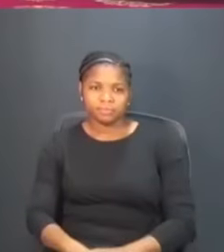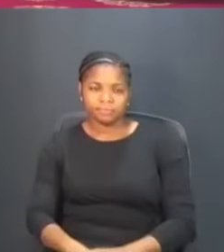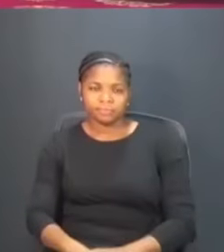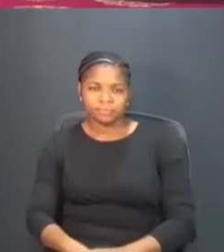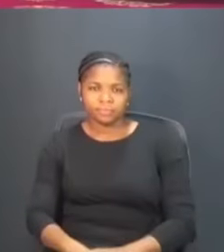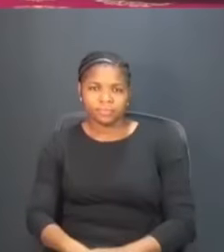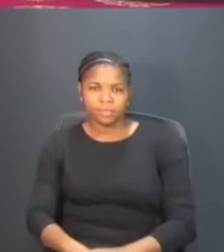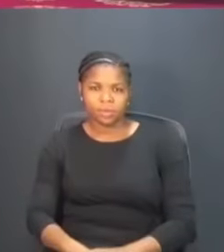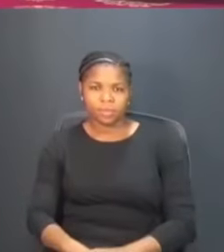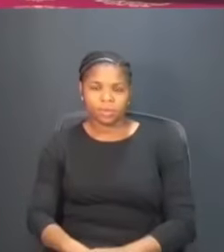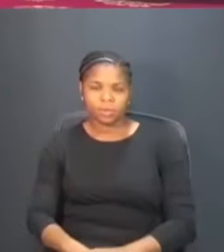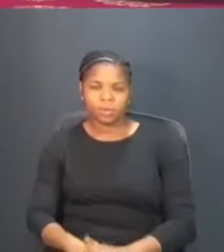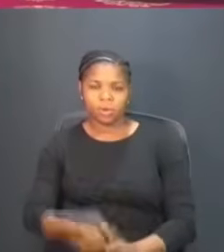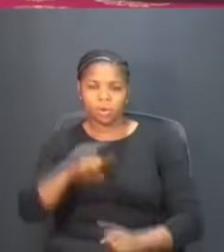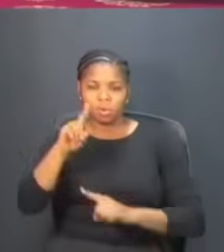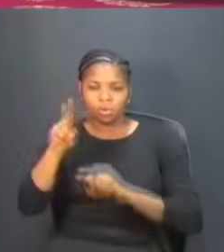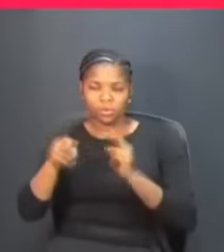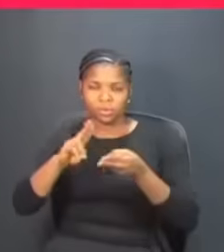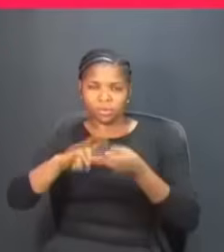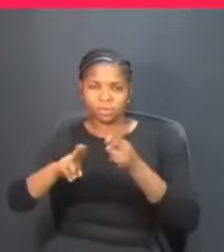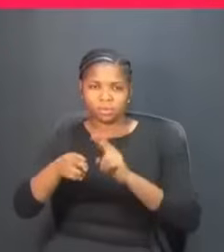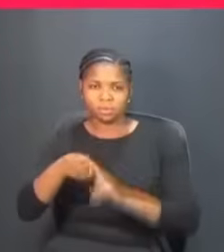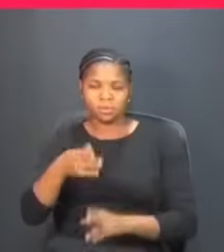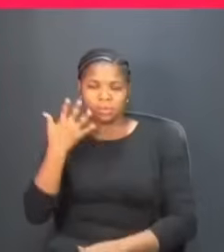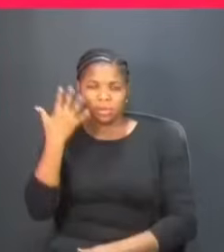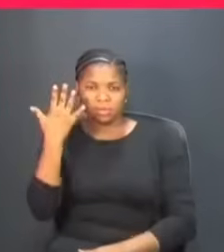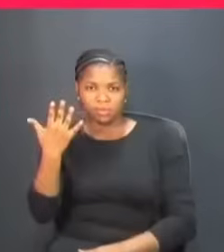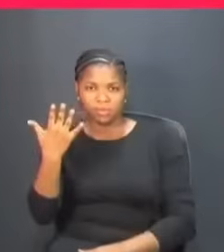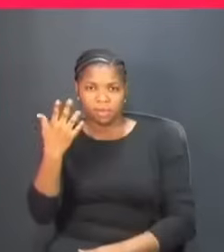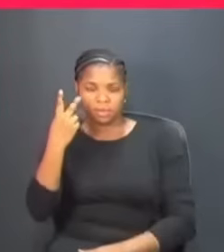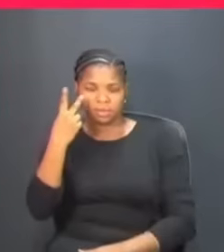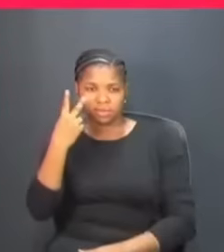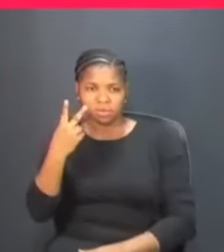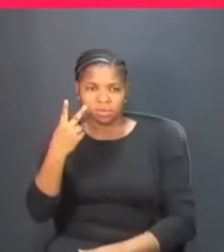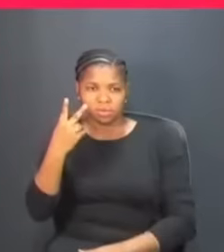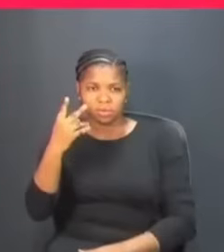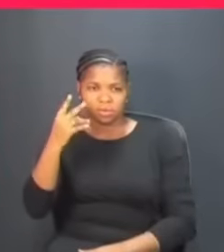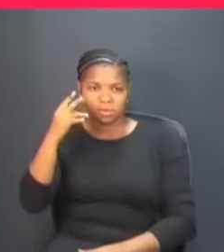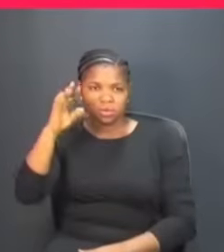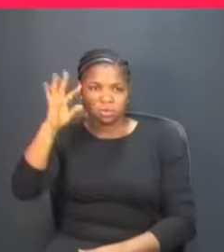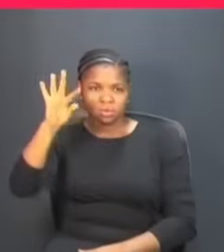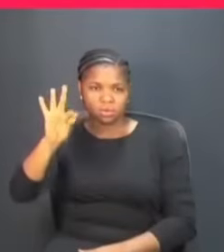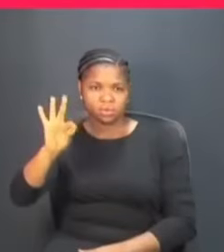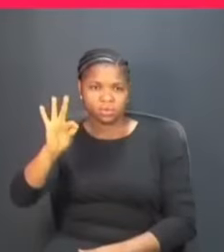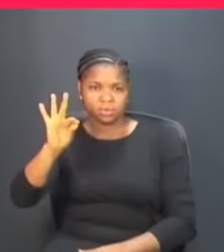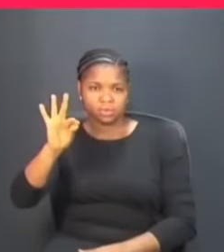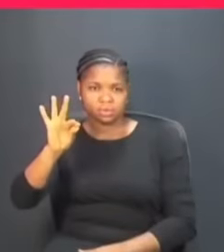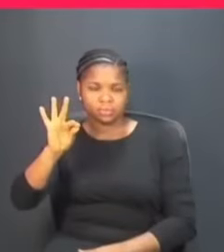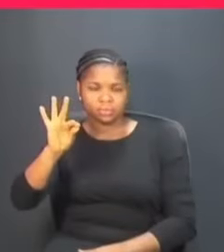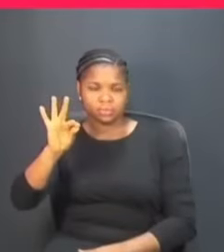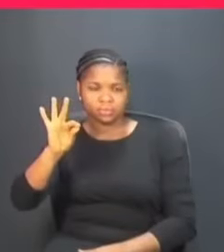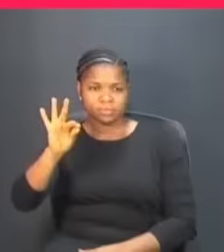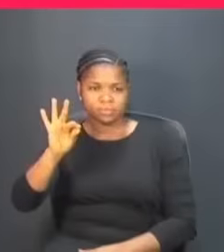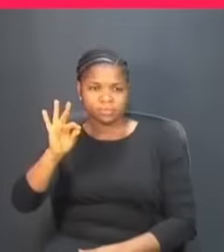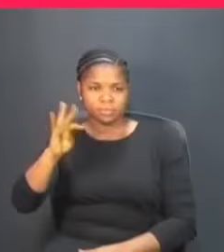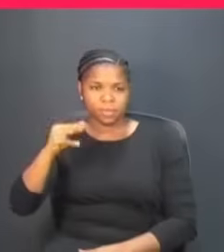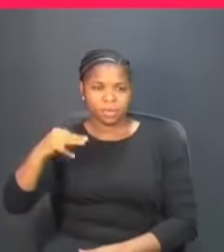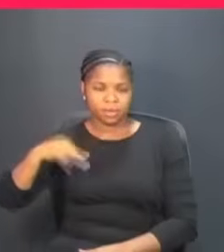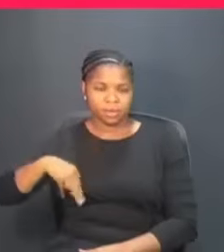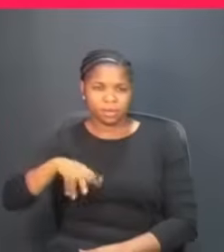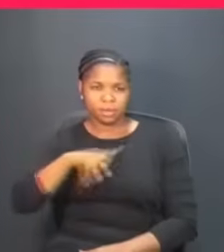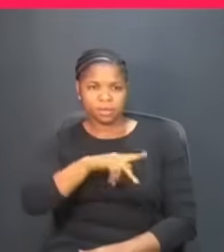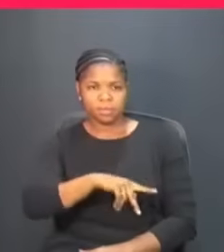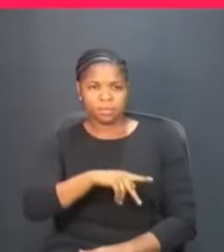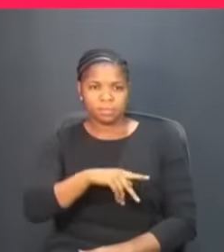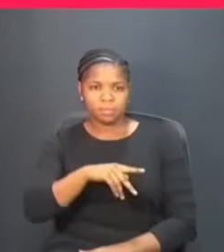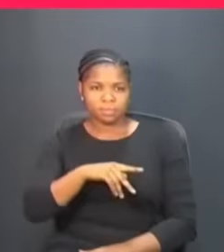529. Also standing in the name of Honourable Anthony Inye, Member of Parliament for